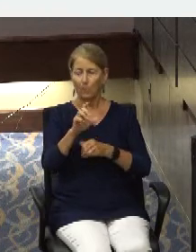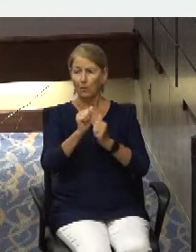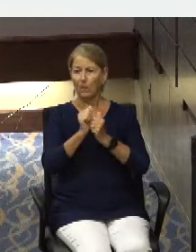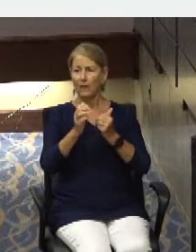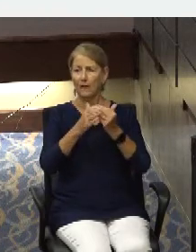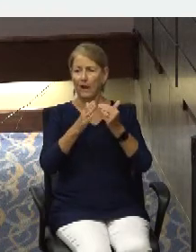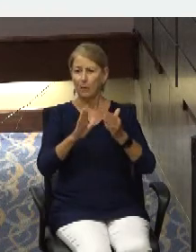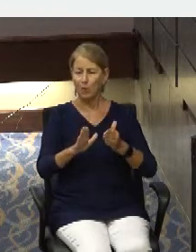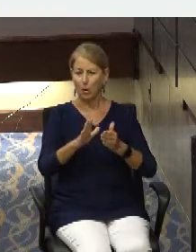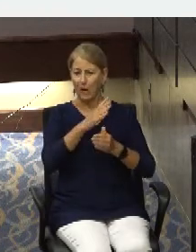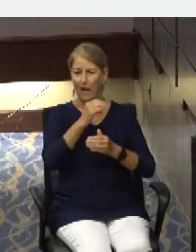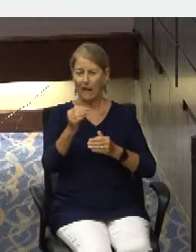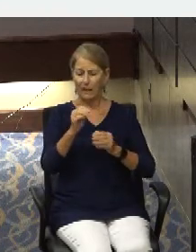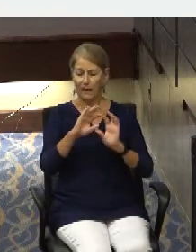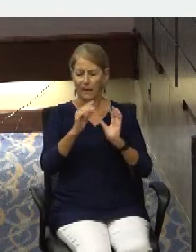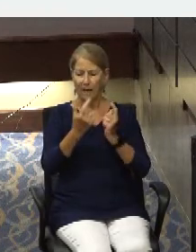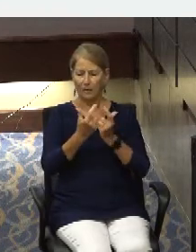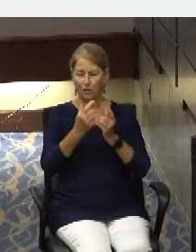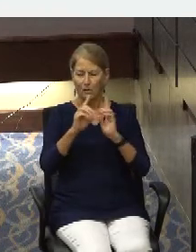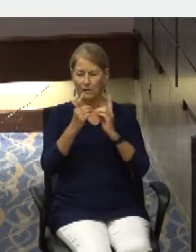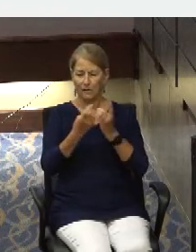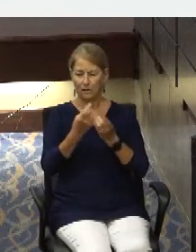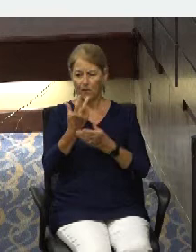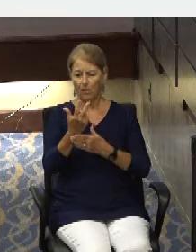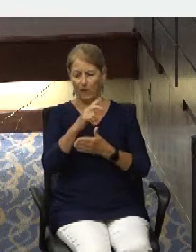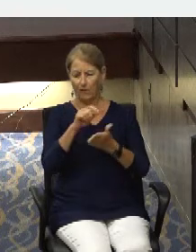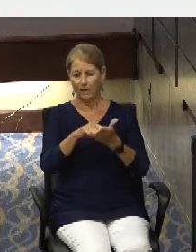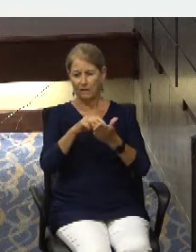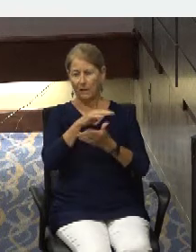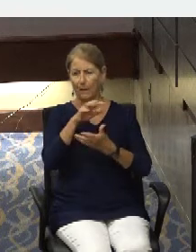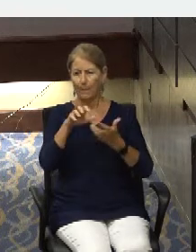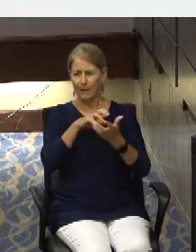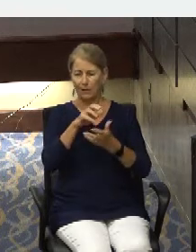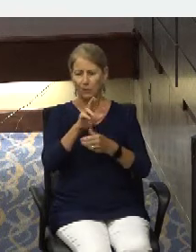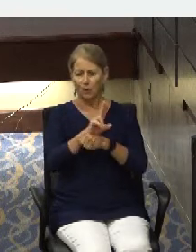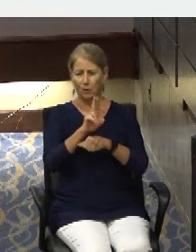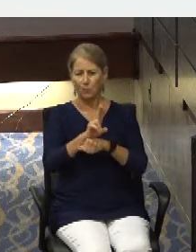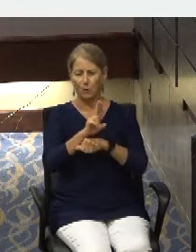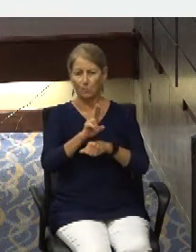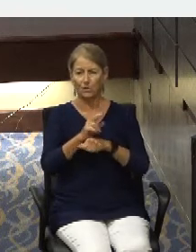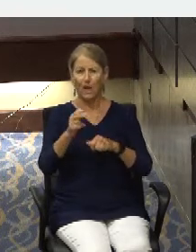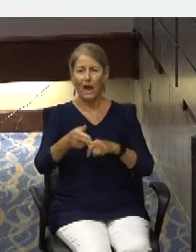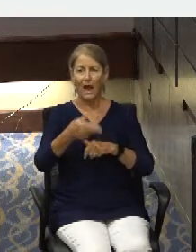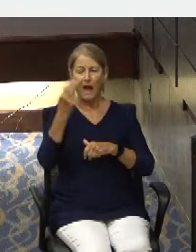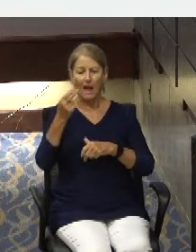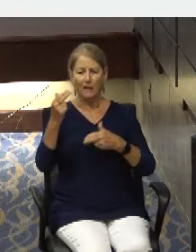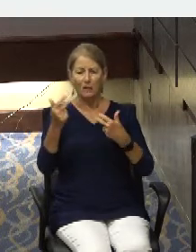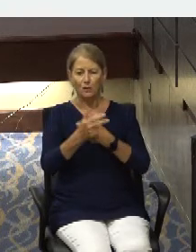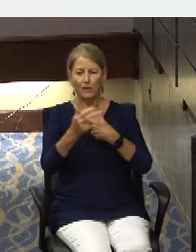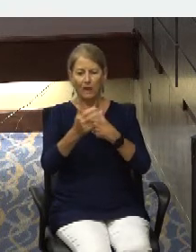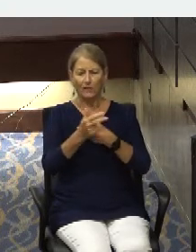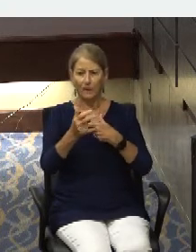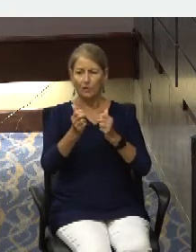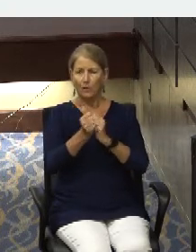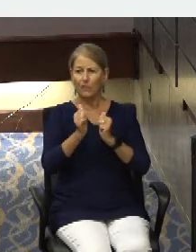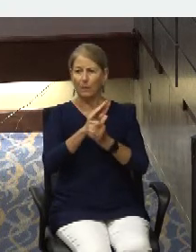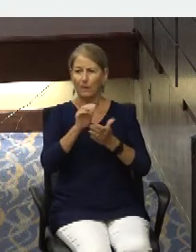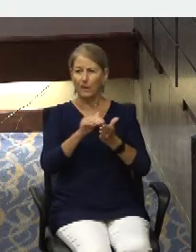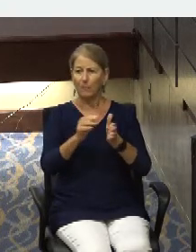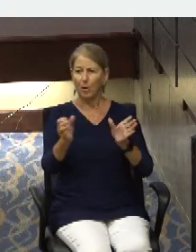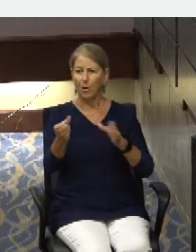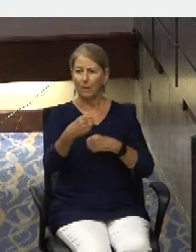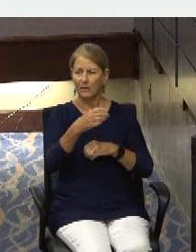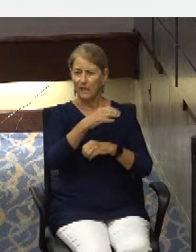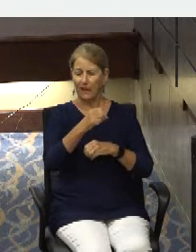and Council District 3. This is a mixed-use, high-traffic area with commercial, office, and medium-density residential uses in the